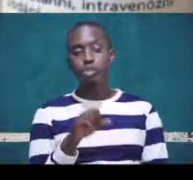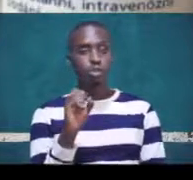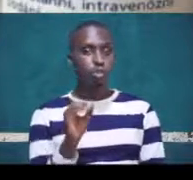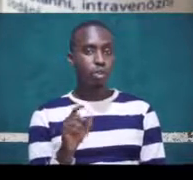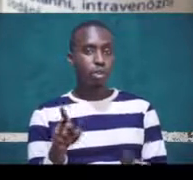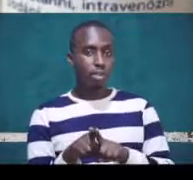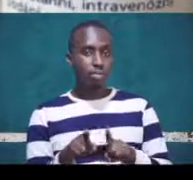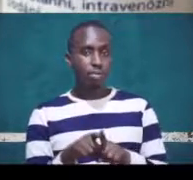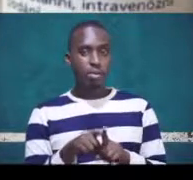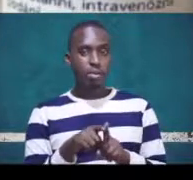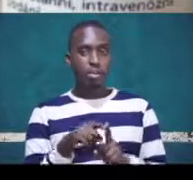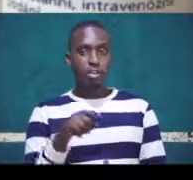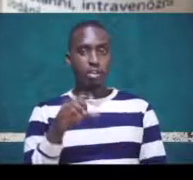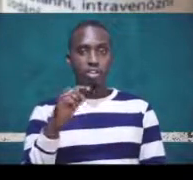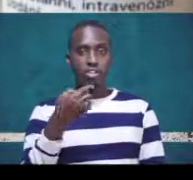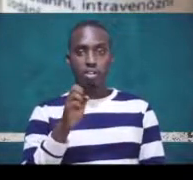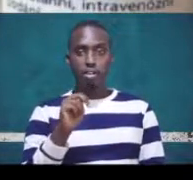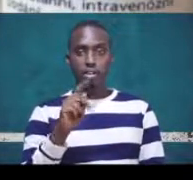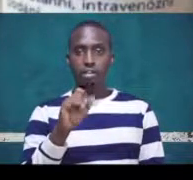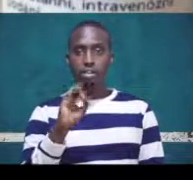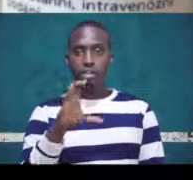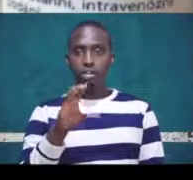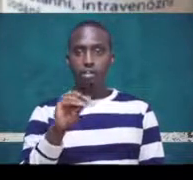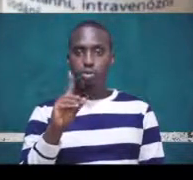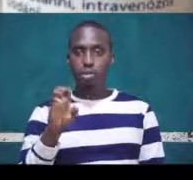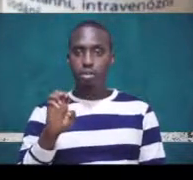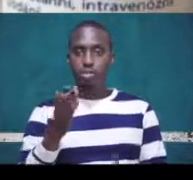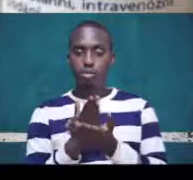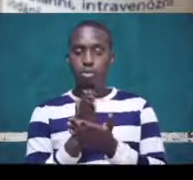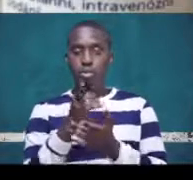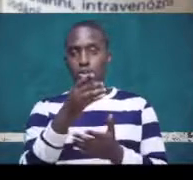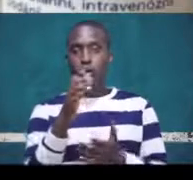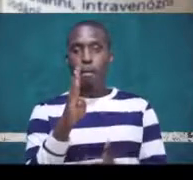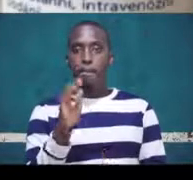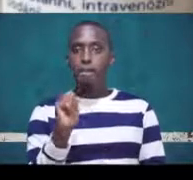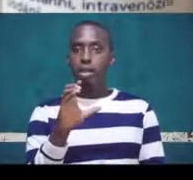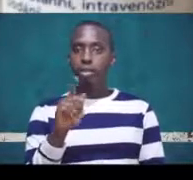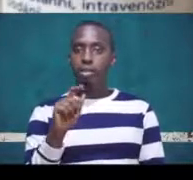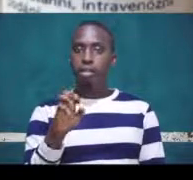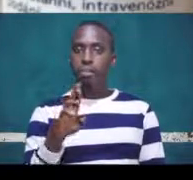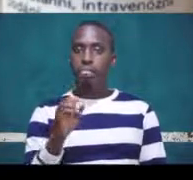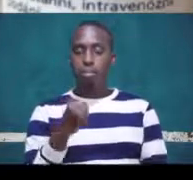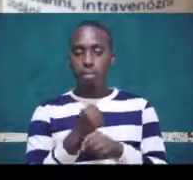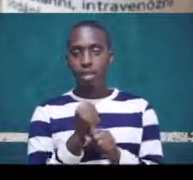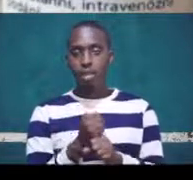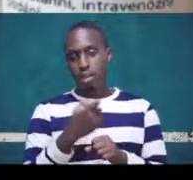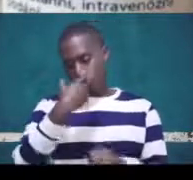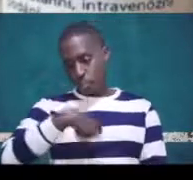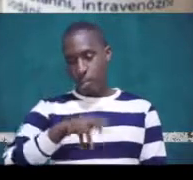So an identical genetic code is used in both prokaryotes and eukaryotes. Thus, bacteria can be genetically engineered to make human proteins like